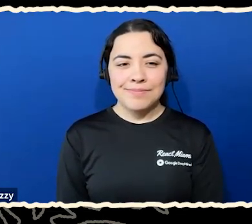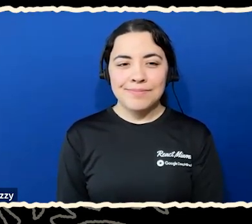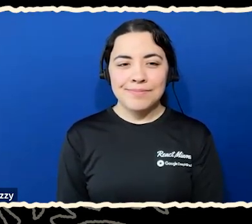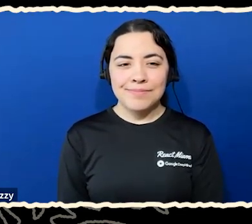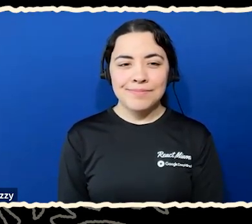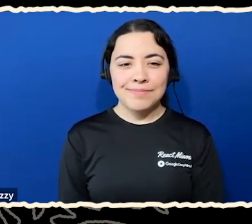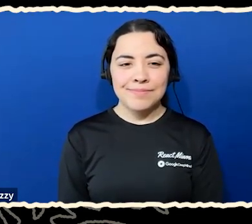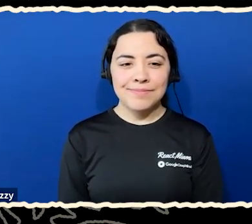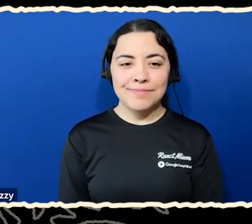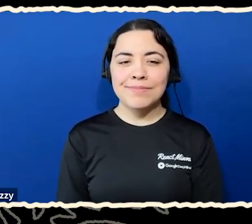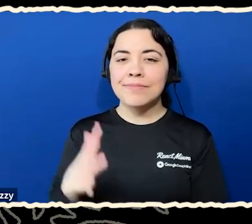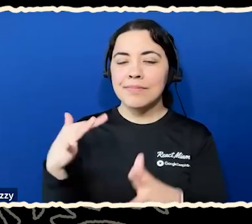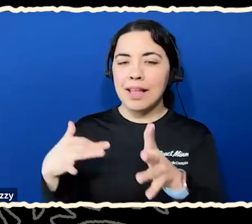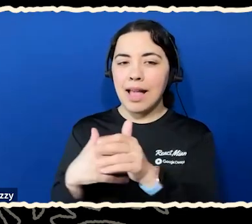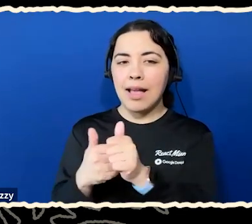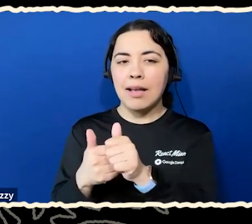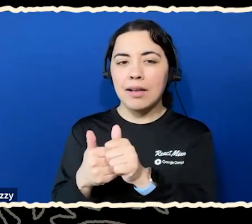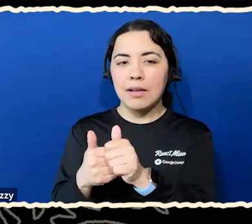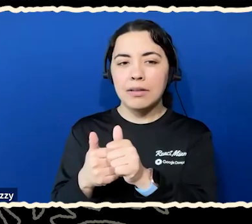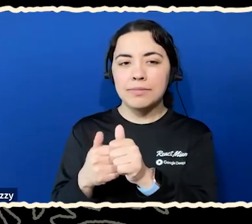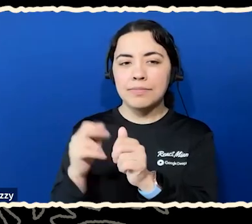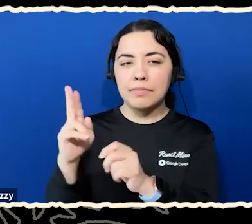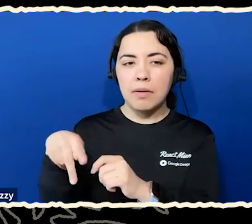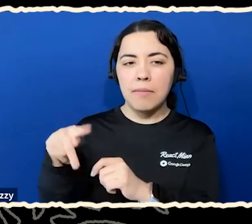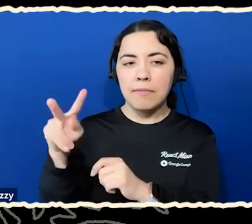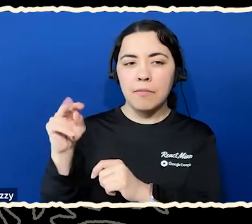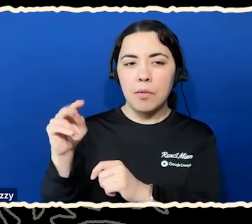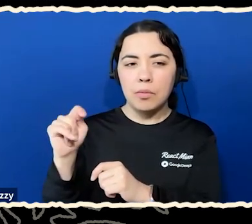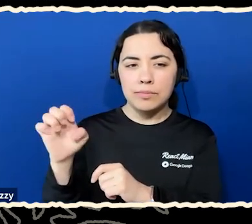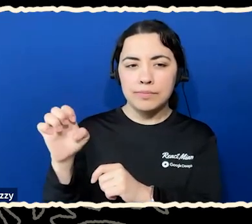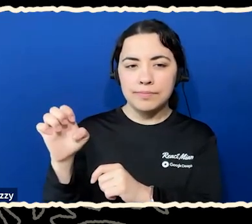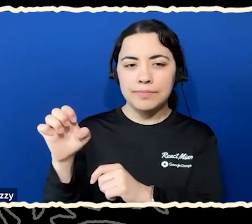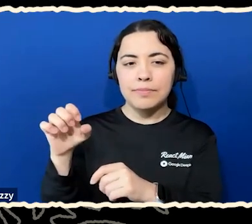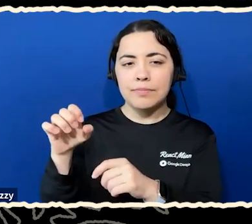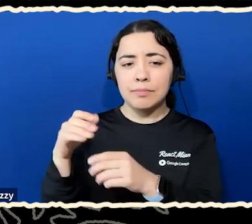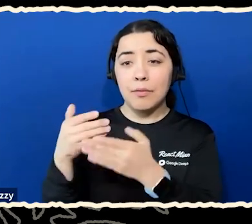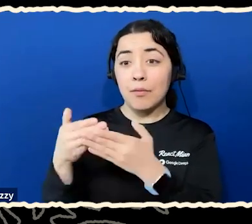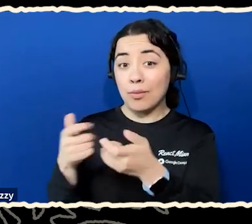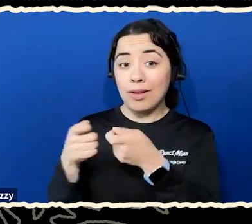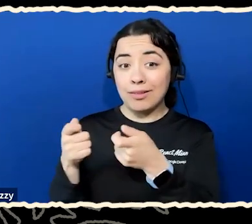add an upvote inside this form action to coordinate it with everything else.